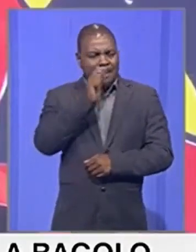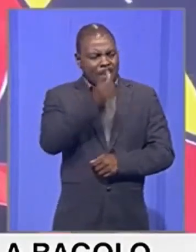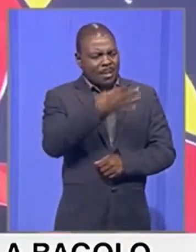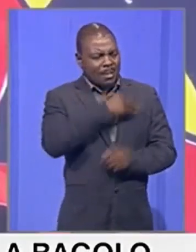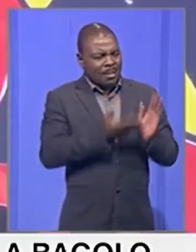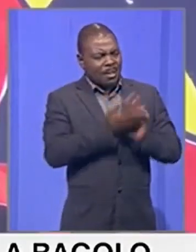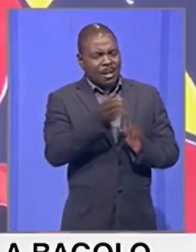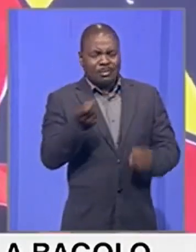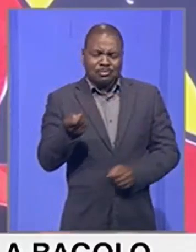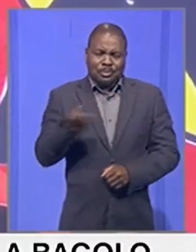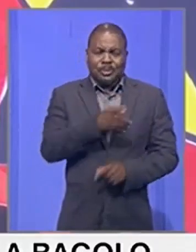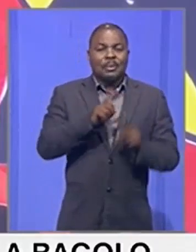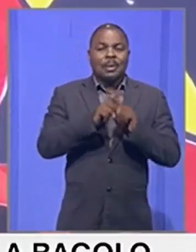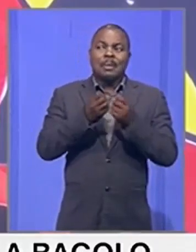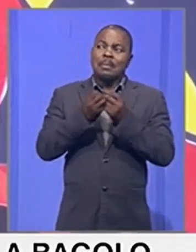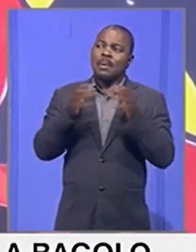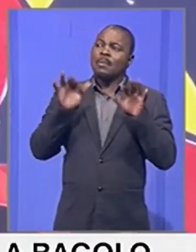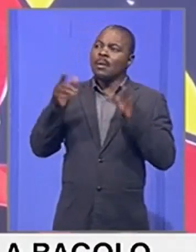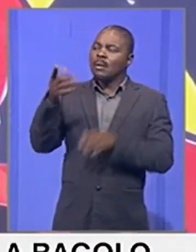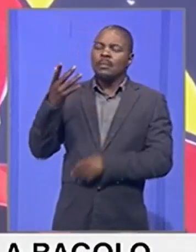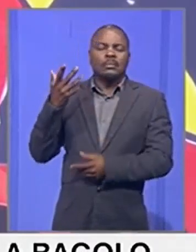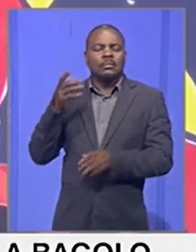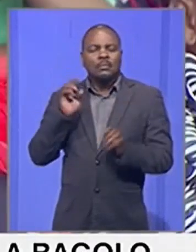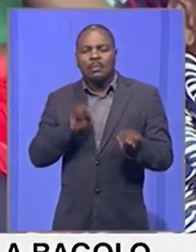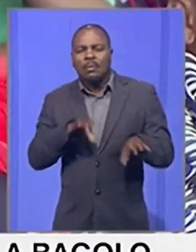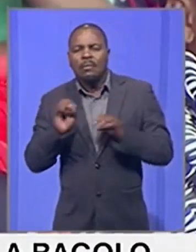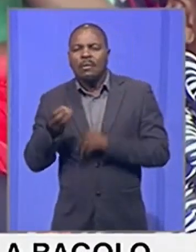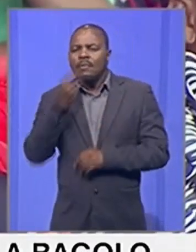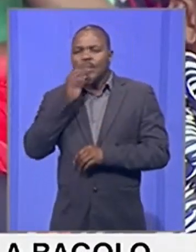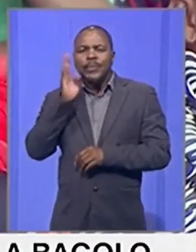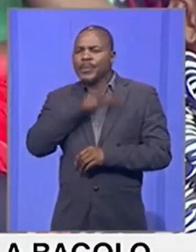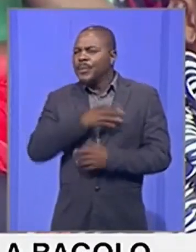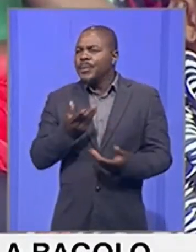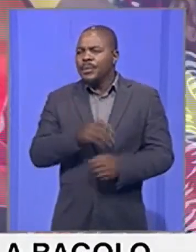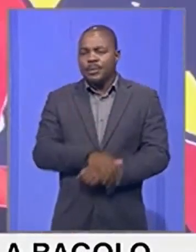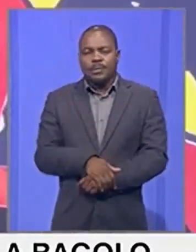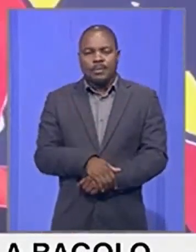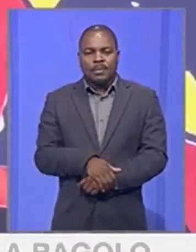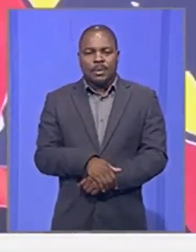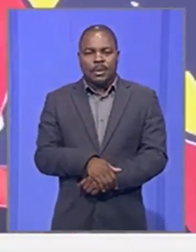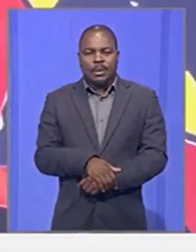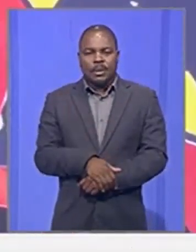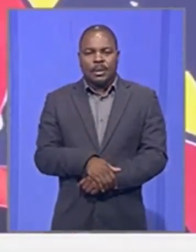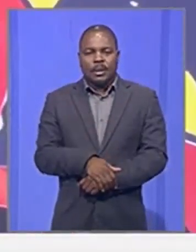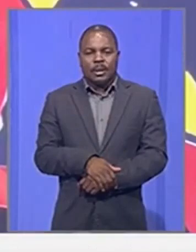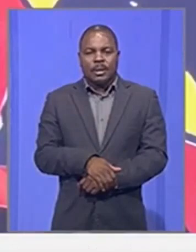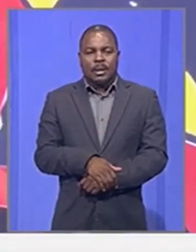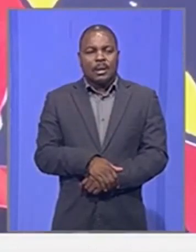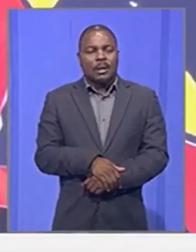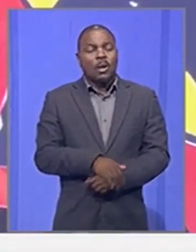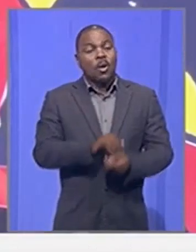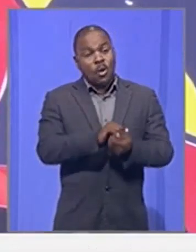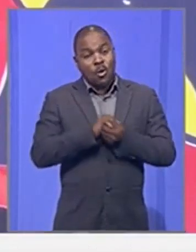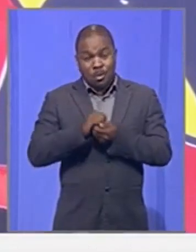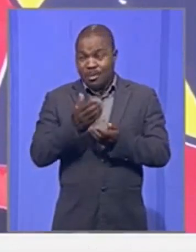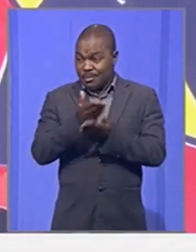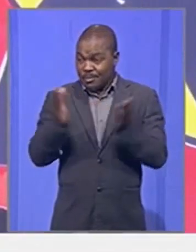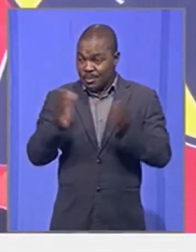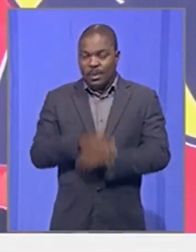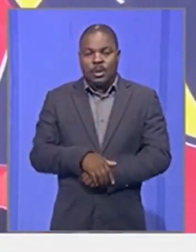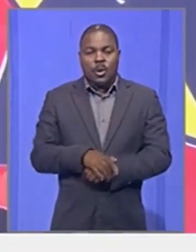le botlhokatiro jo bo tsweletseng. Gareng ga dikgwetlho tse go na le tshitshinyo ya koketso ya dituelo tsa badiri ba dipolotiki